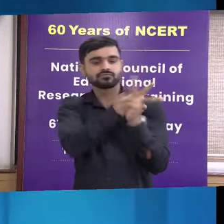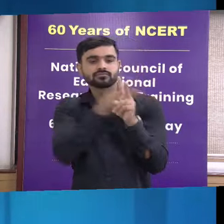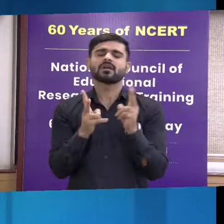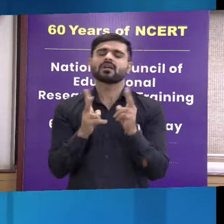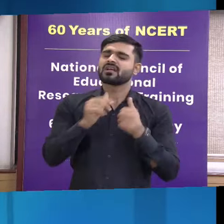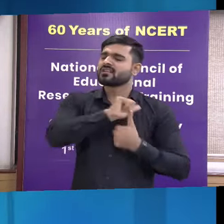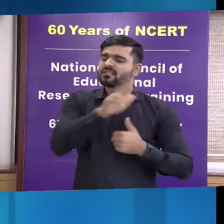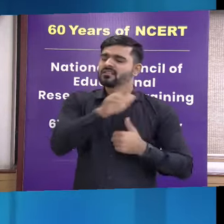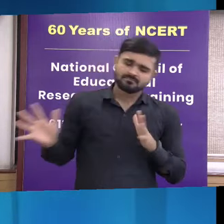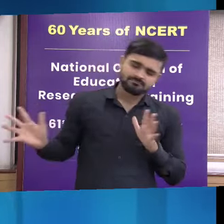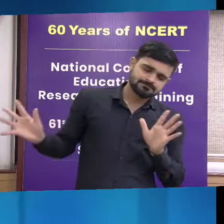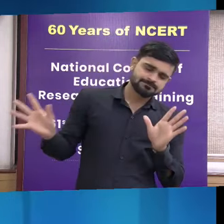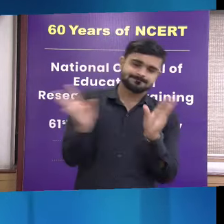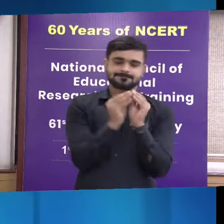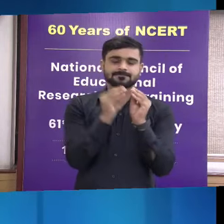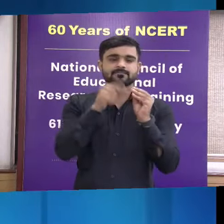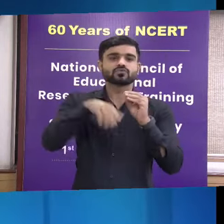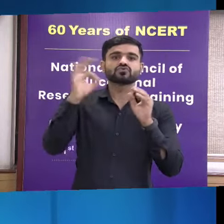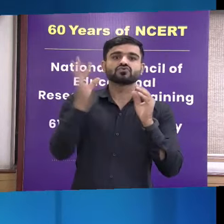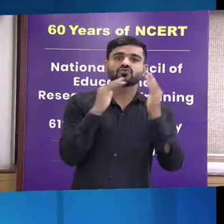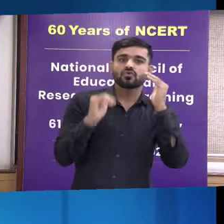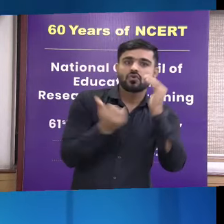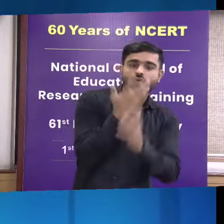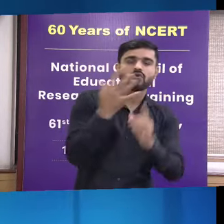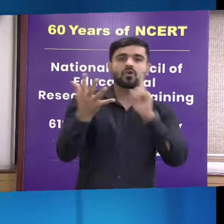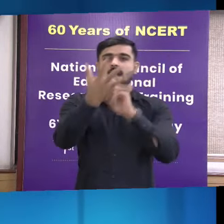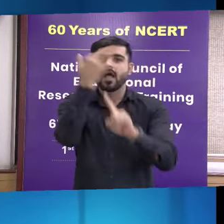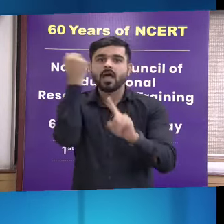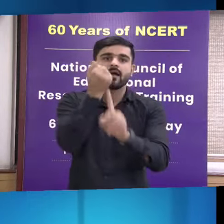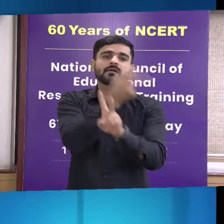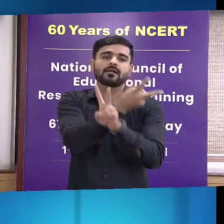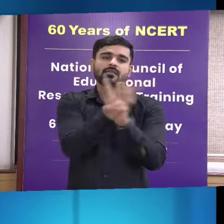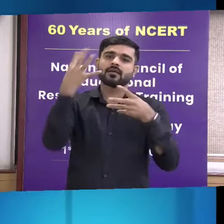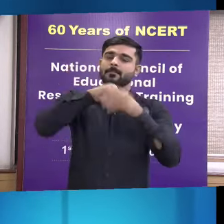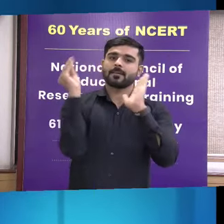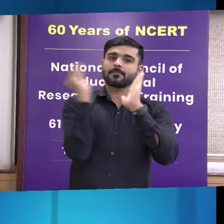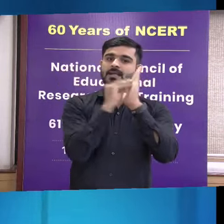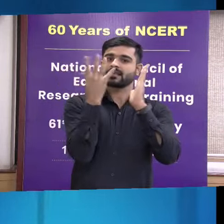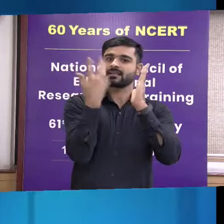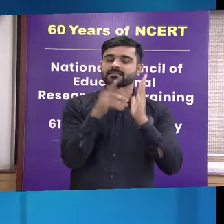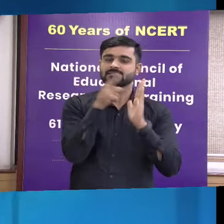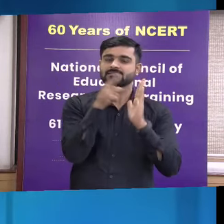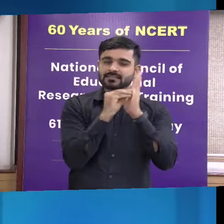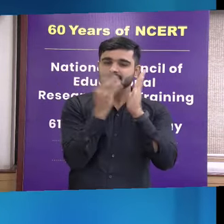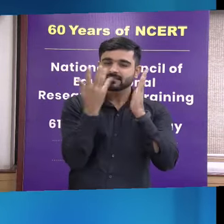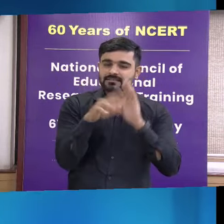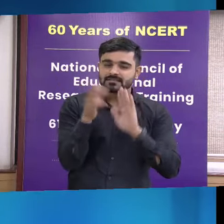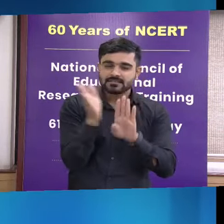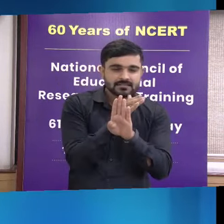areas of new interventions, new approaches that we have mentioned, that is mentioned in the